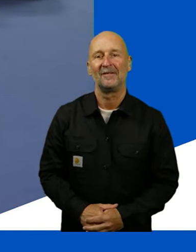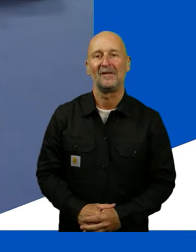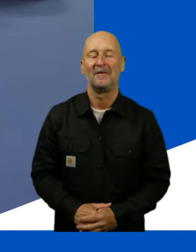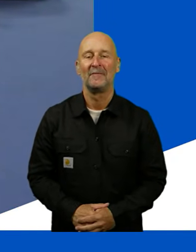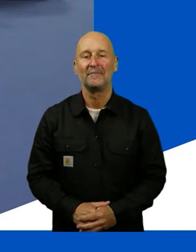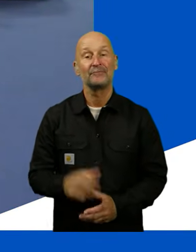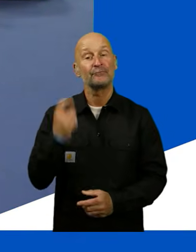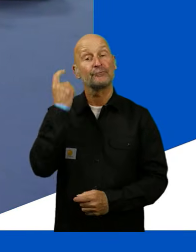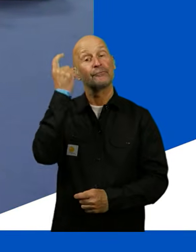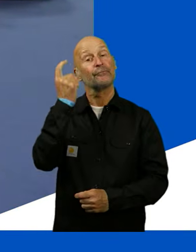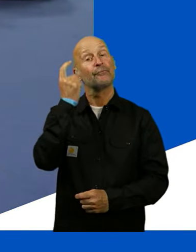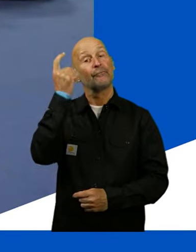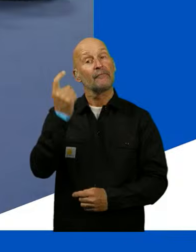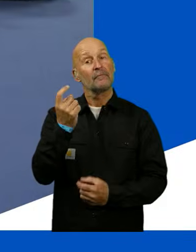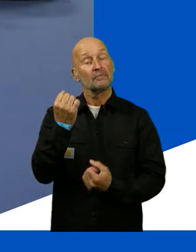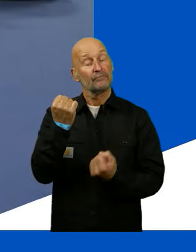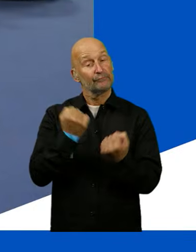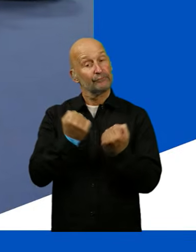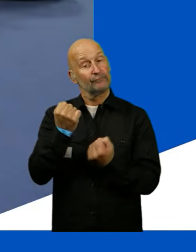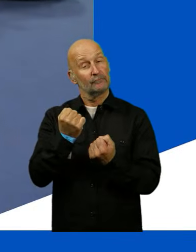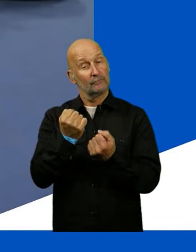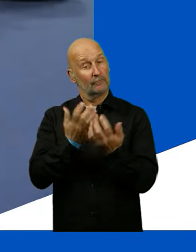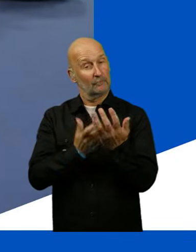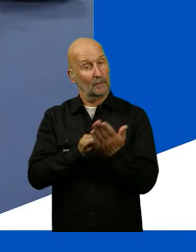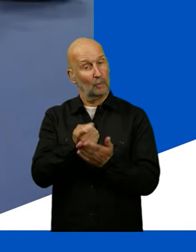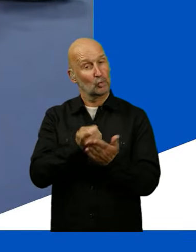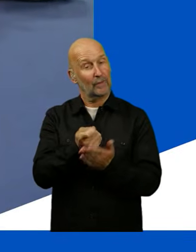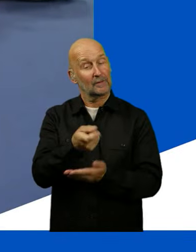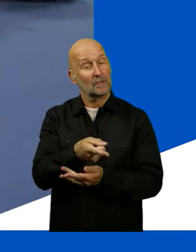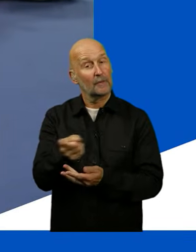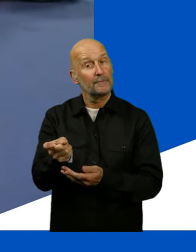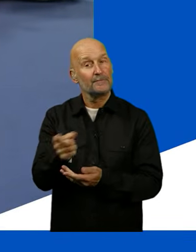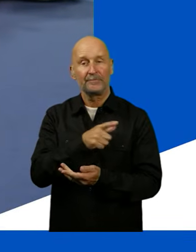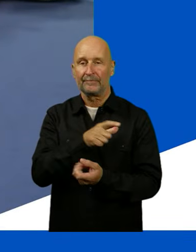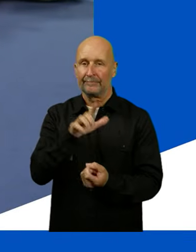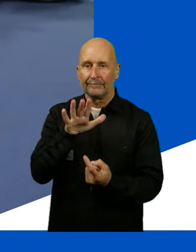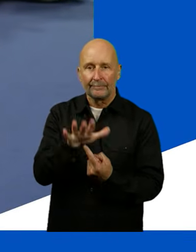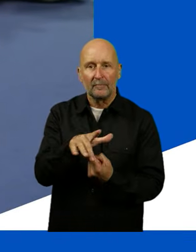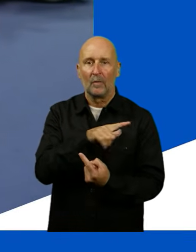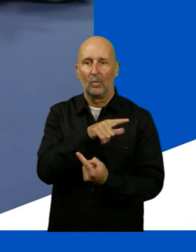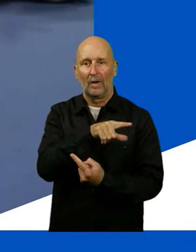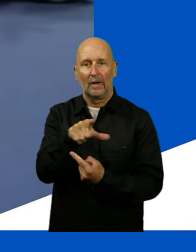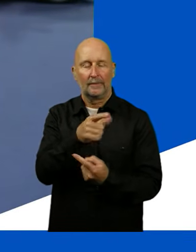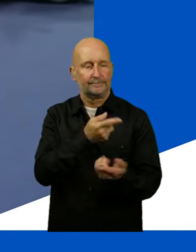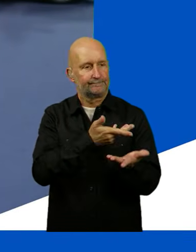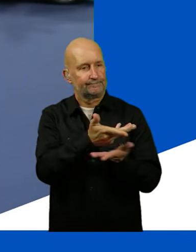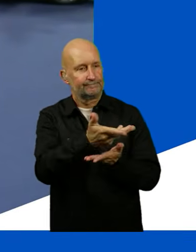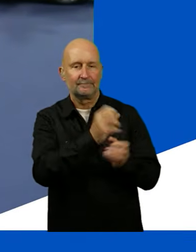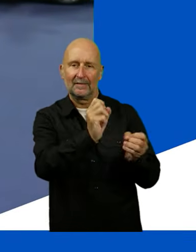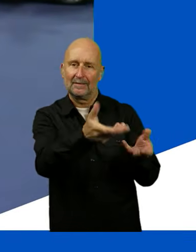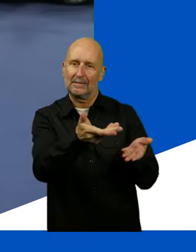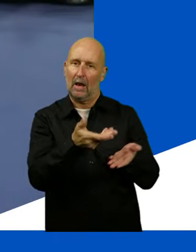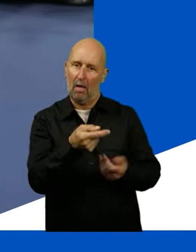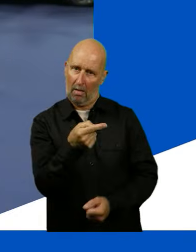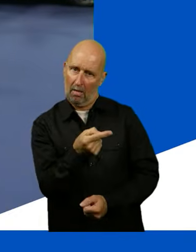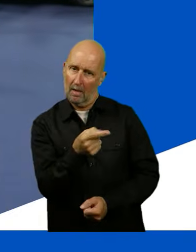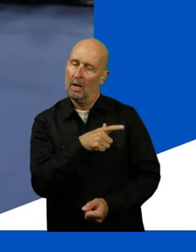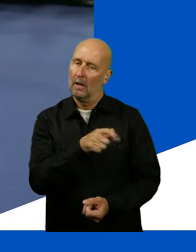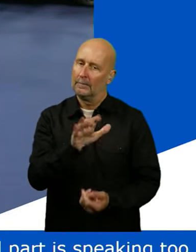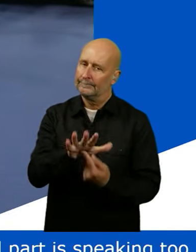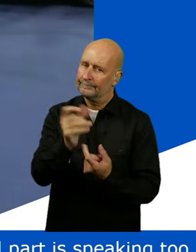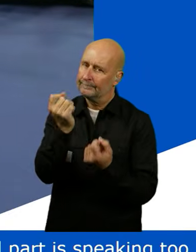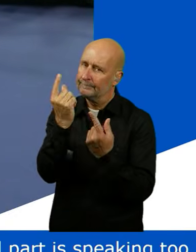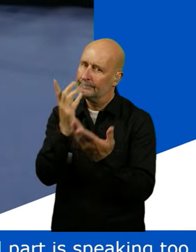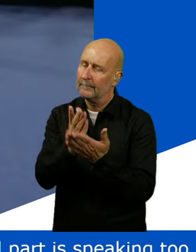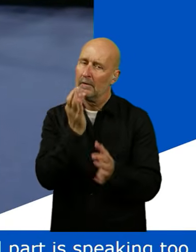If you're thinking about getting a vehicle on the Motability Scheme, a crucial part is speaking to your dealer. But it's important to understand what are the